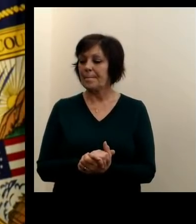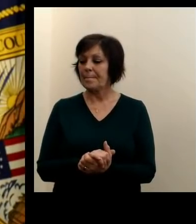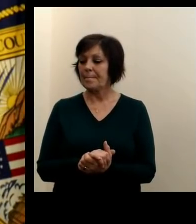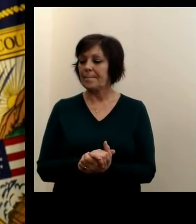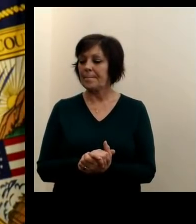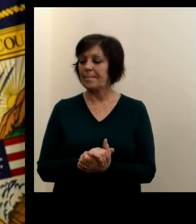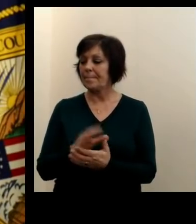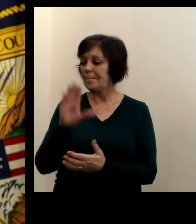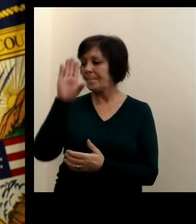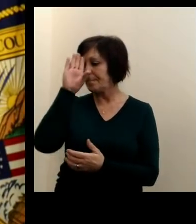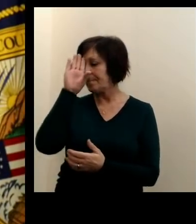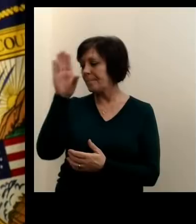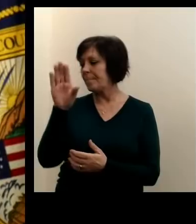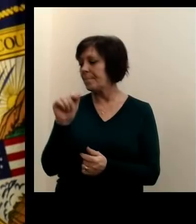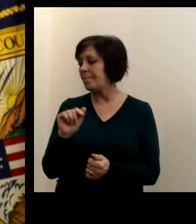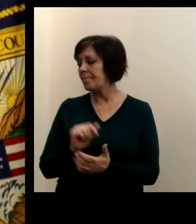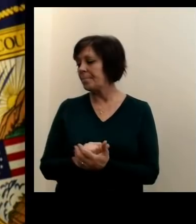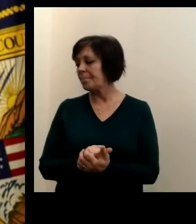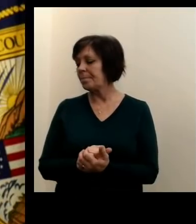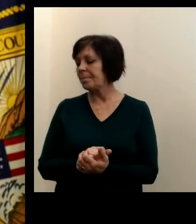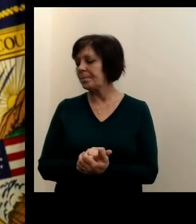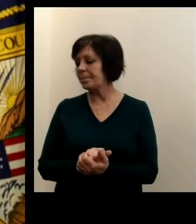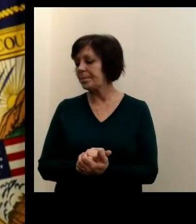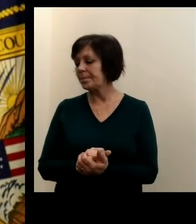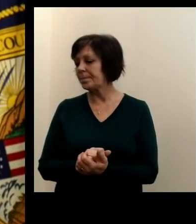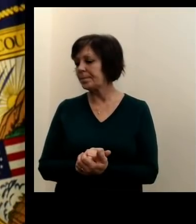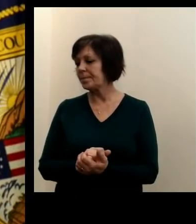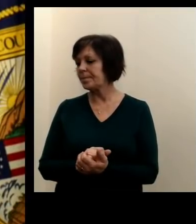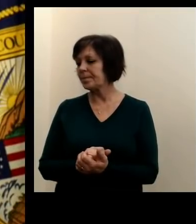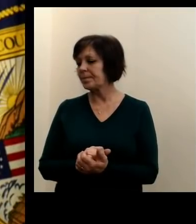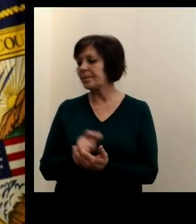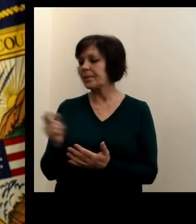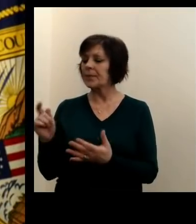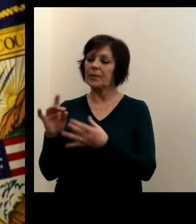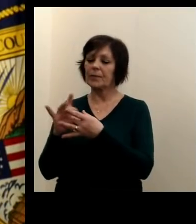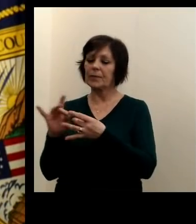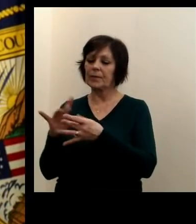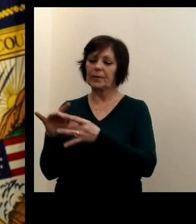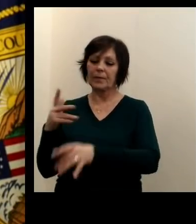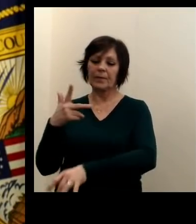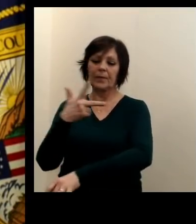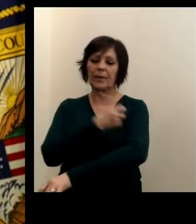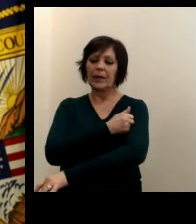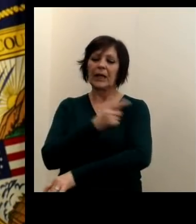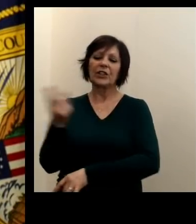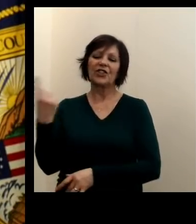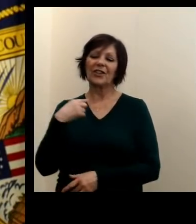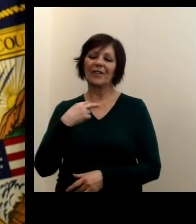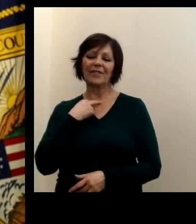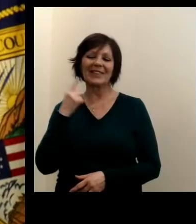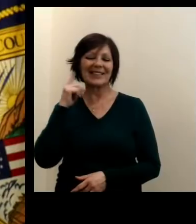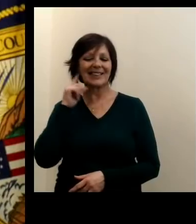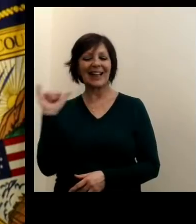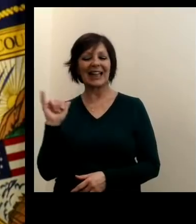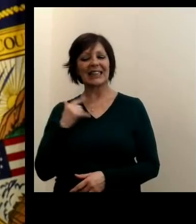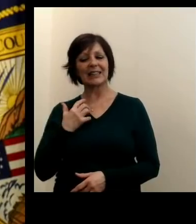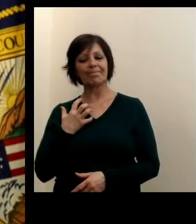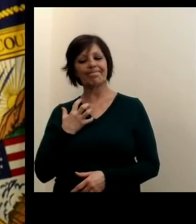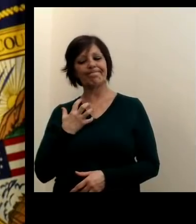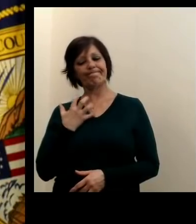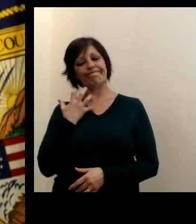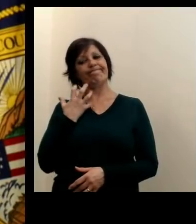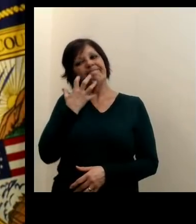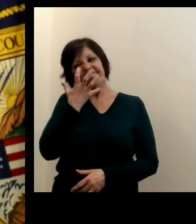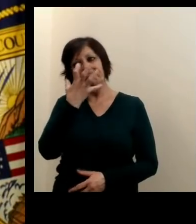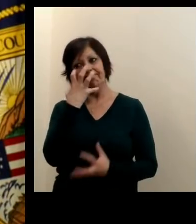Hey, Mark. Hearing you talk about the vaccine today, you sound about as ticked off as I've heard you over the past year. Is that because